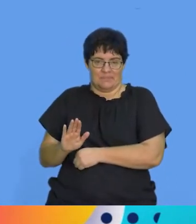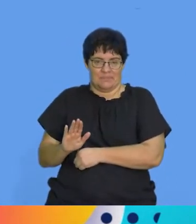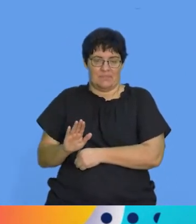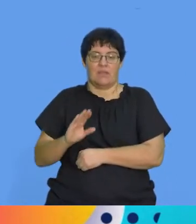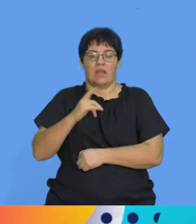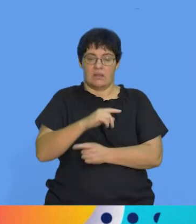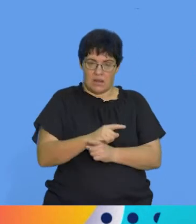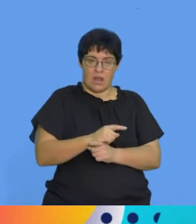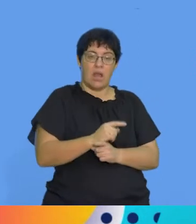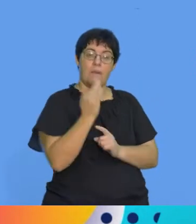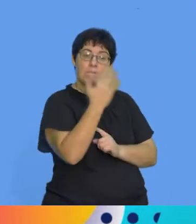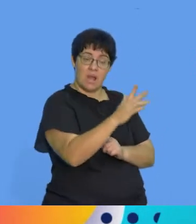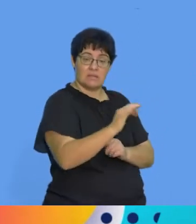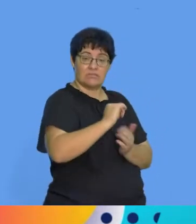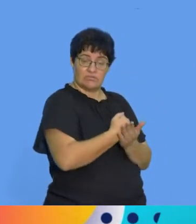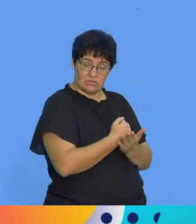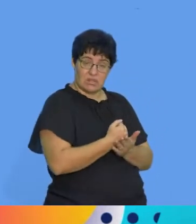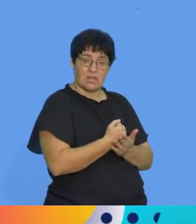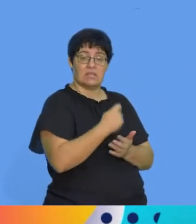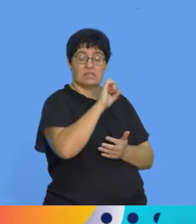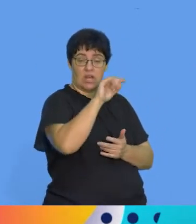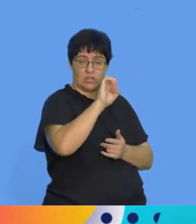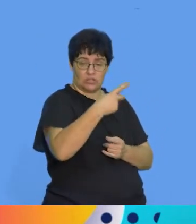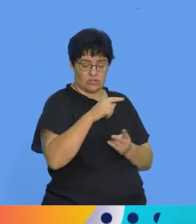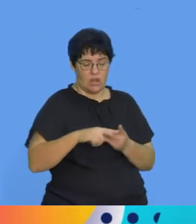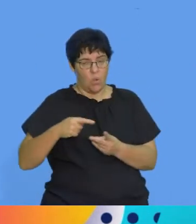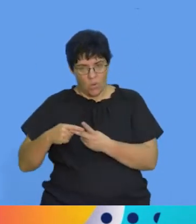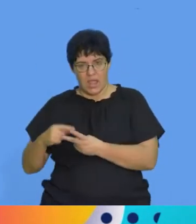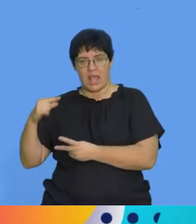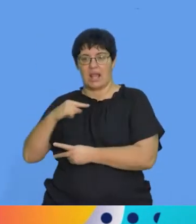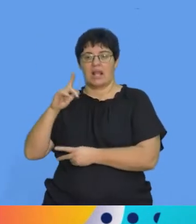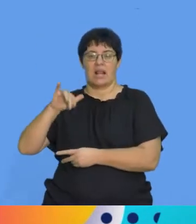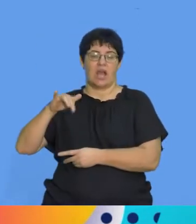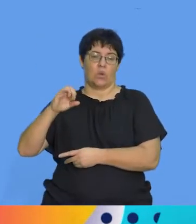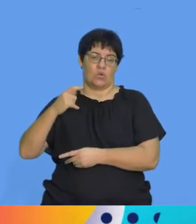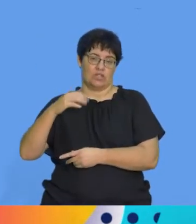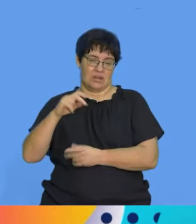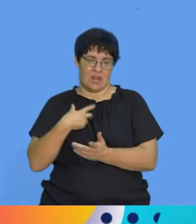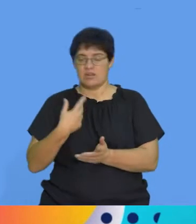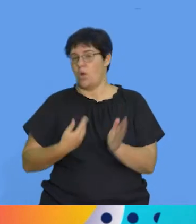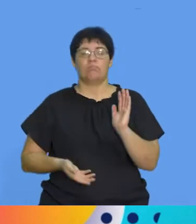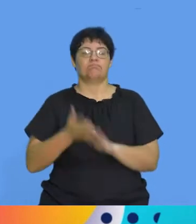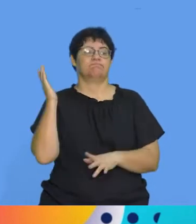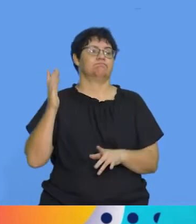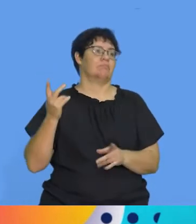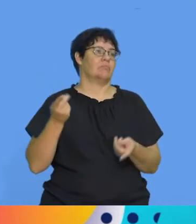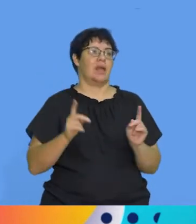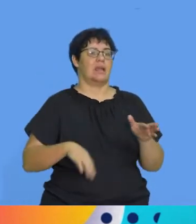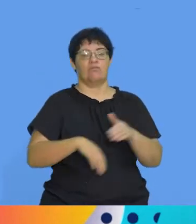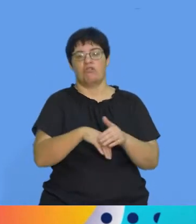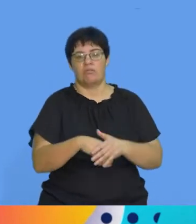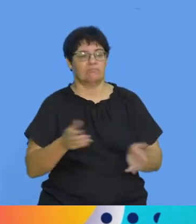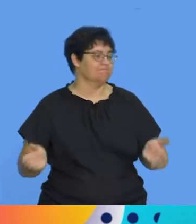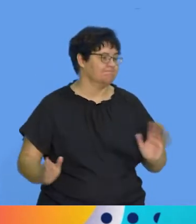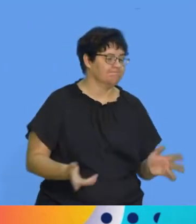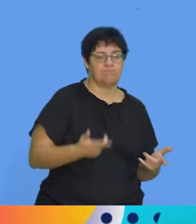carbohydrates as glycogen. Plants store it as starch. We store it as glycogen. And now I want to go and play a game of football. I want to go and